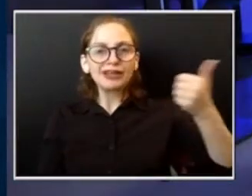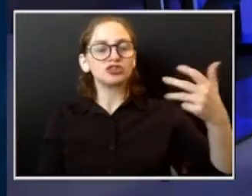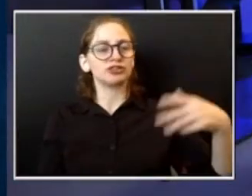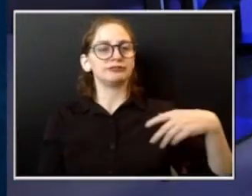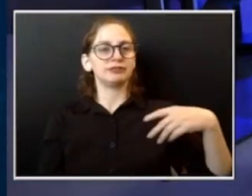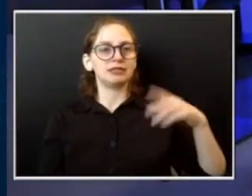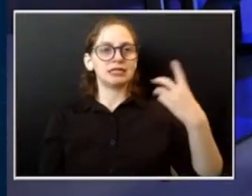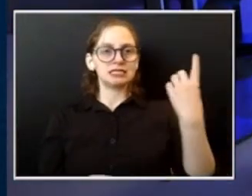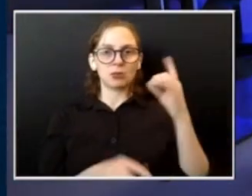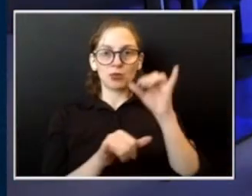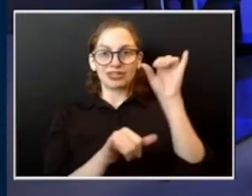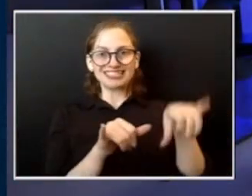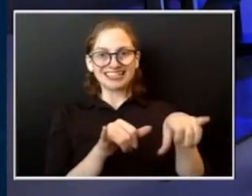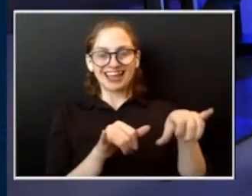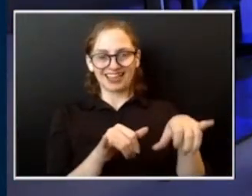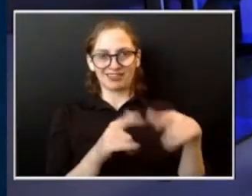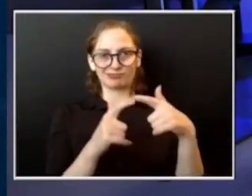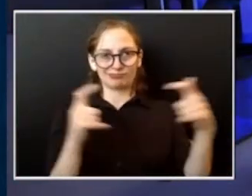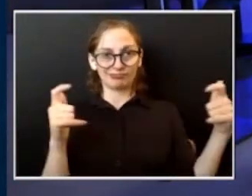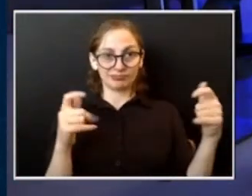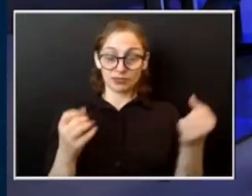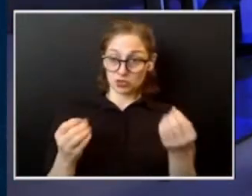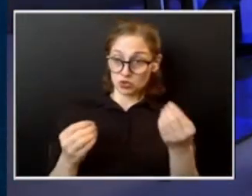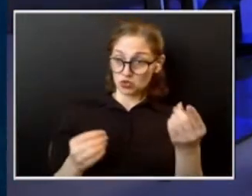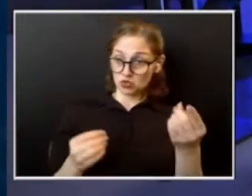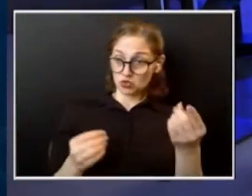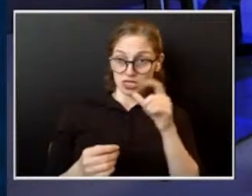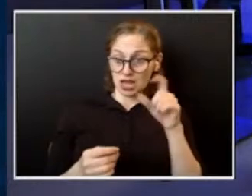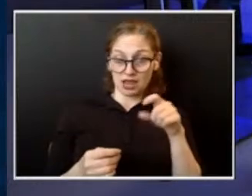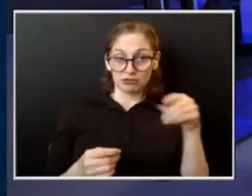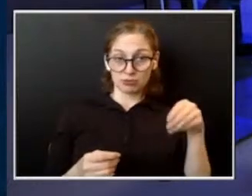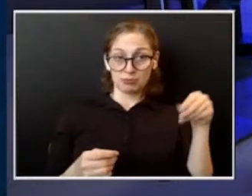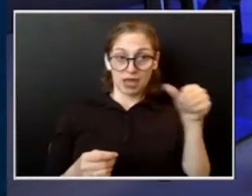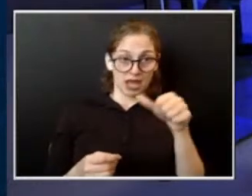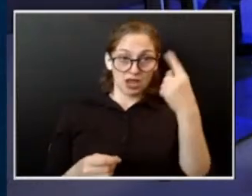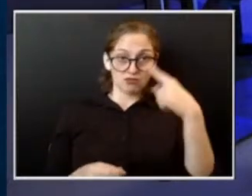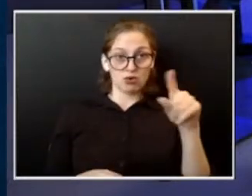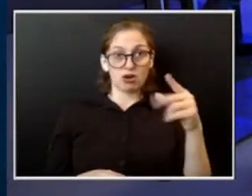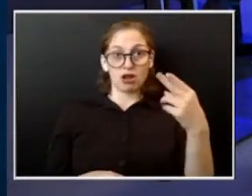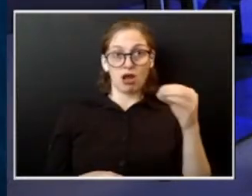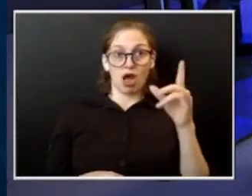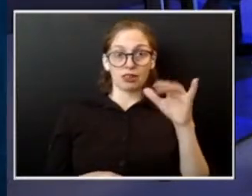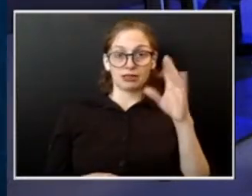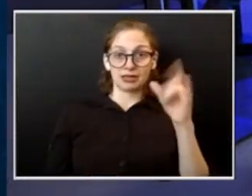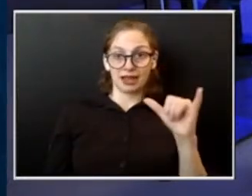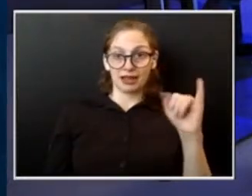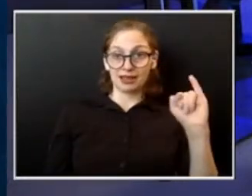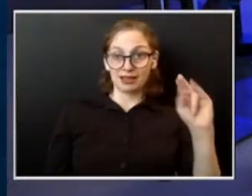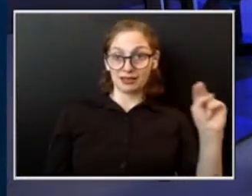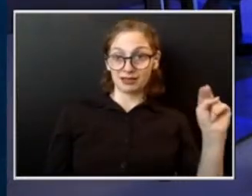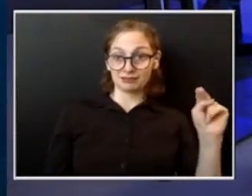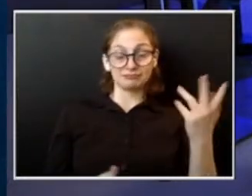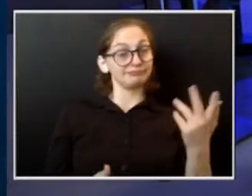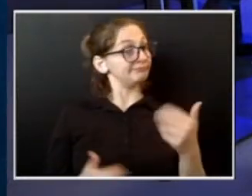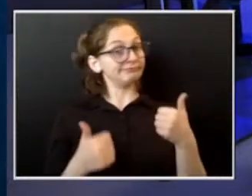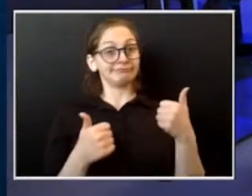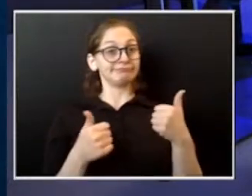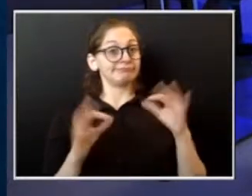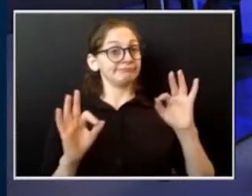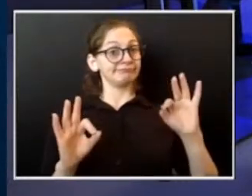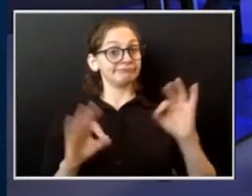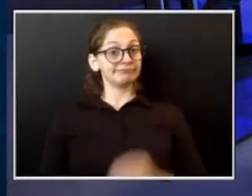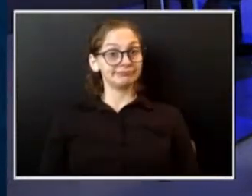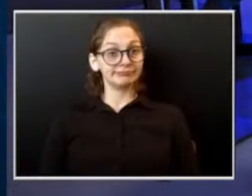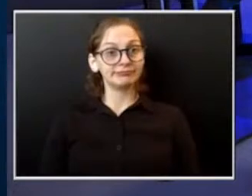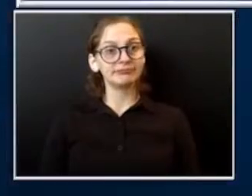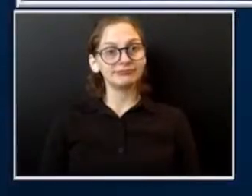you didn't have to pay for the Holiday Inn or anything like that. You're all good. Yeah, we're good. Awesome. I'll pay for it. Awesome.